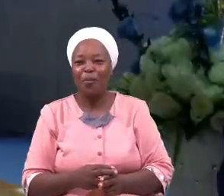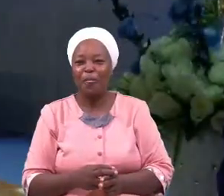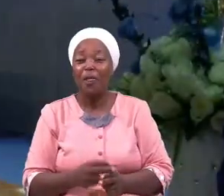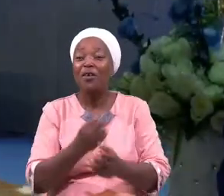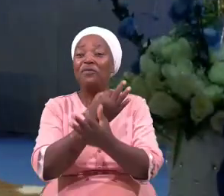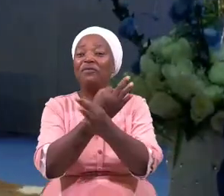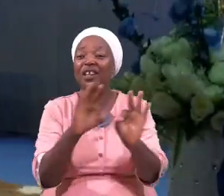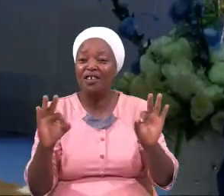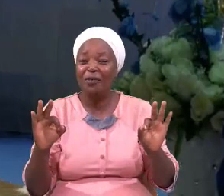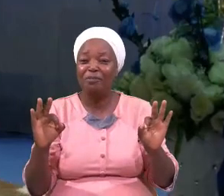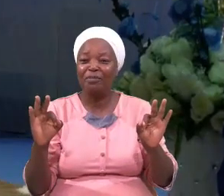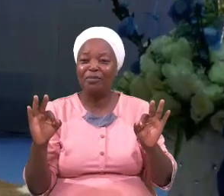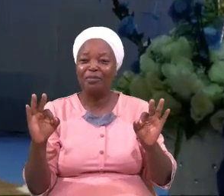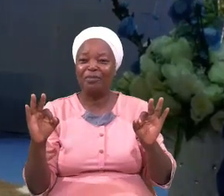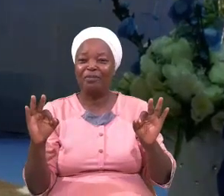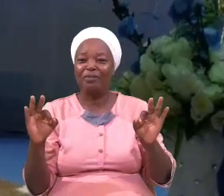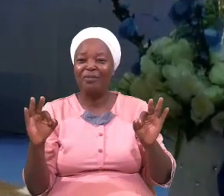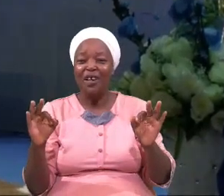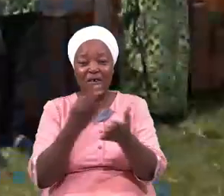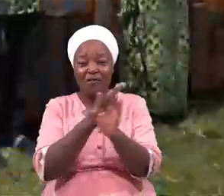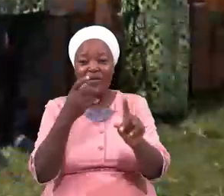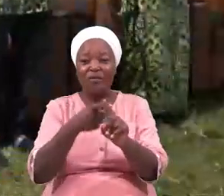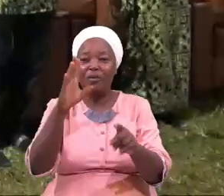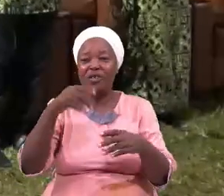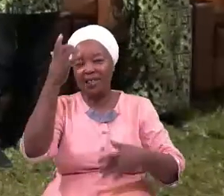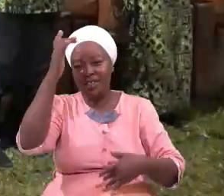Freedom. Freedom from your sickness.